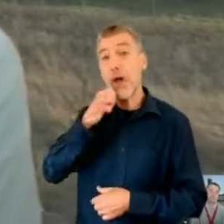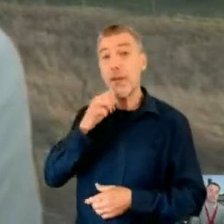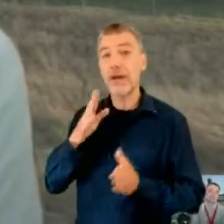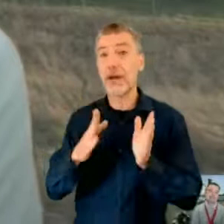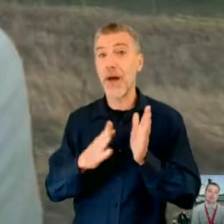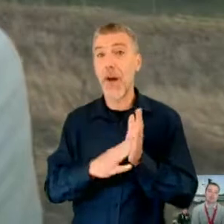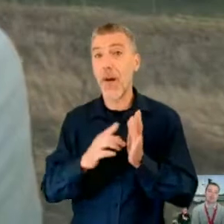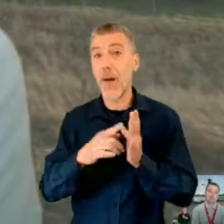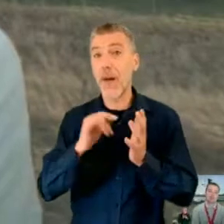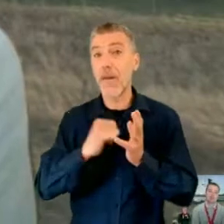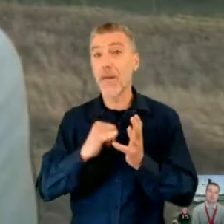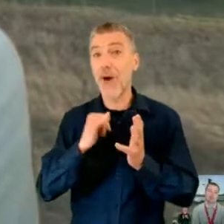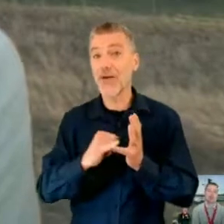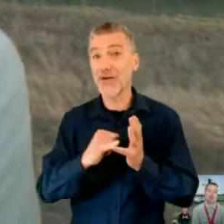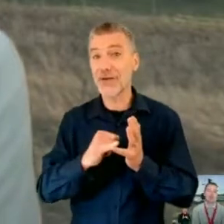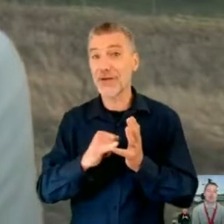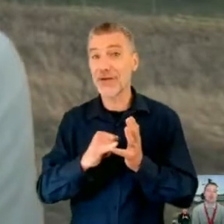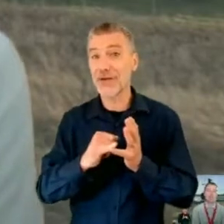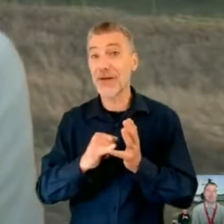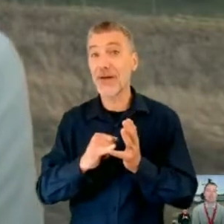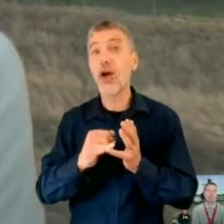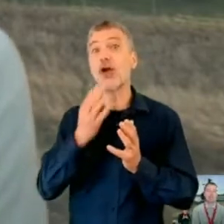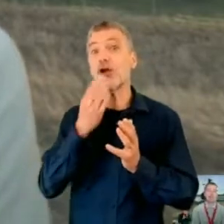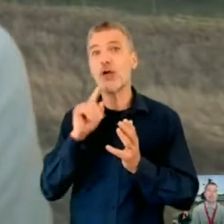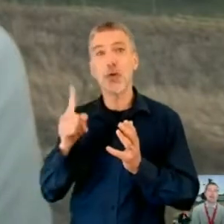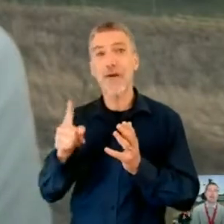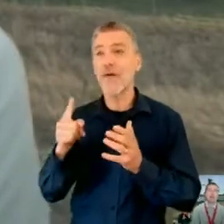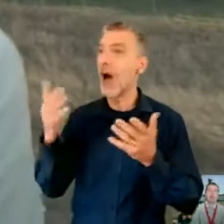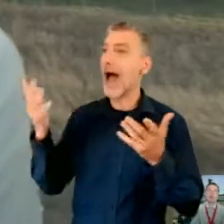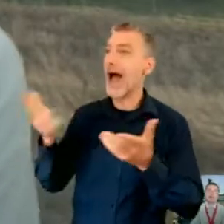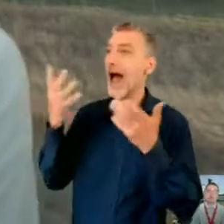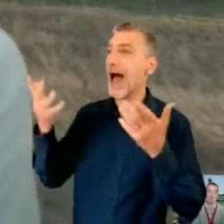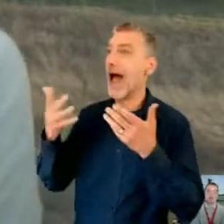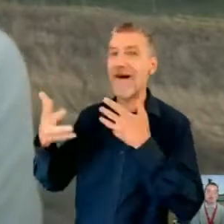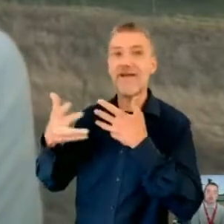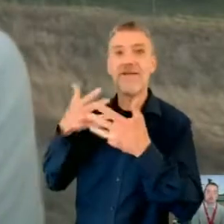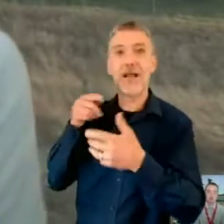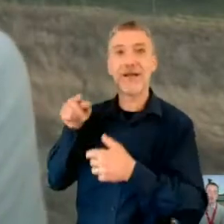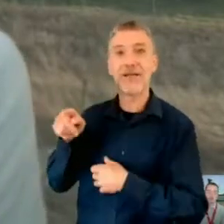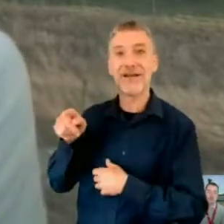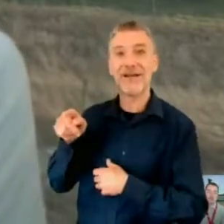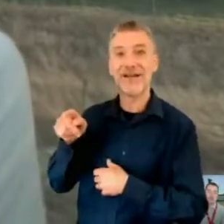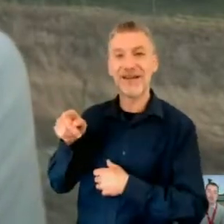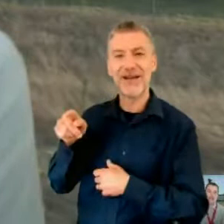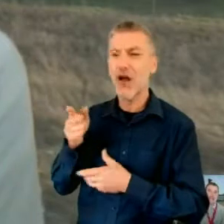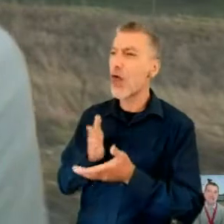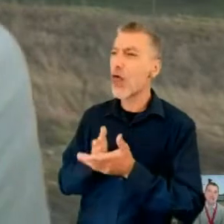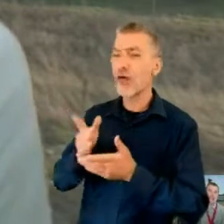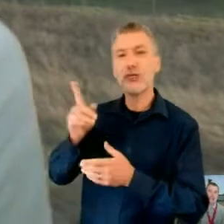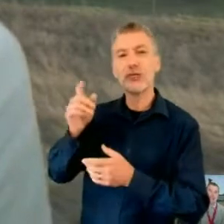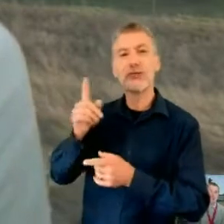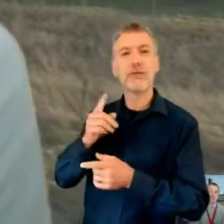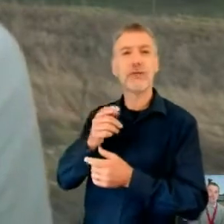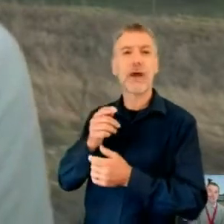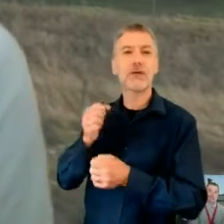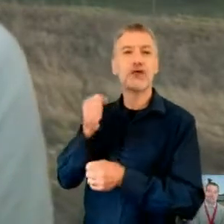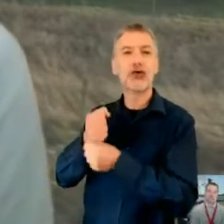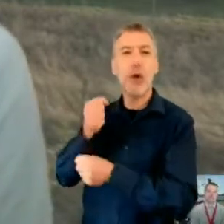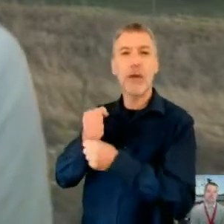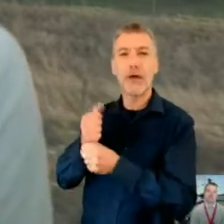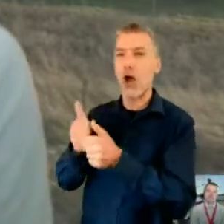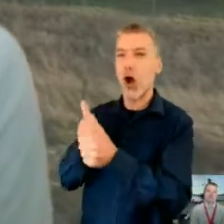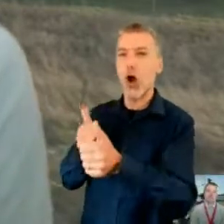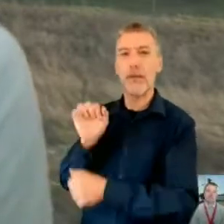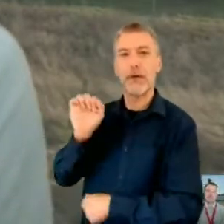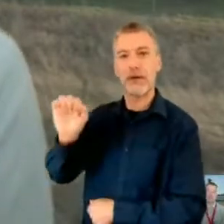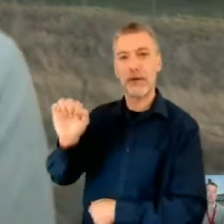an innovation project that the business has been working on for the last year, working with a German company who have designed a special tree.